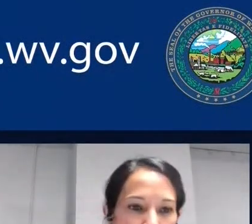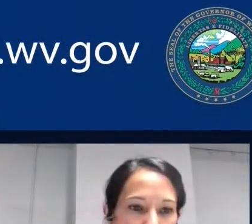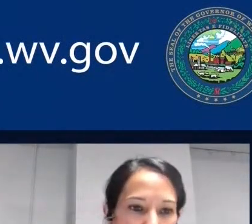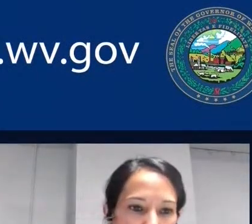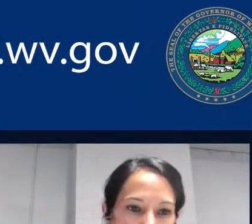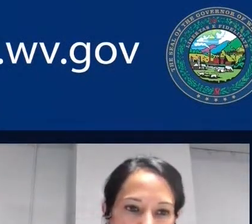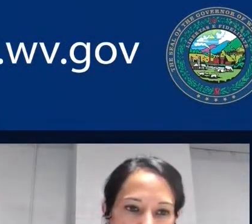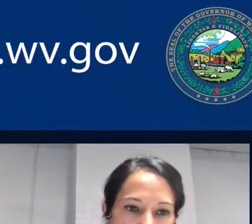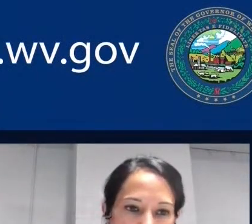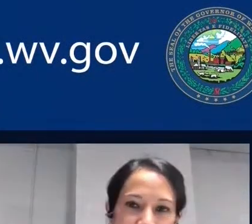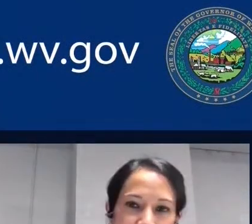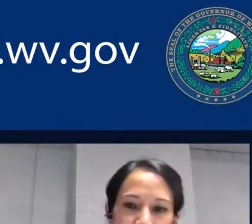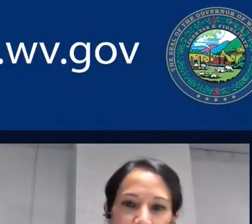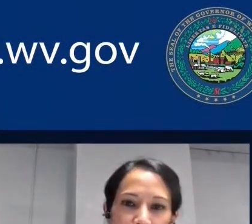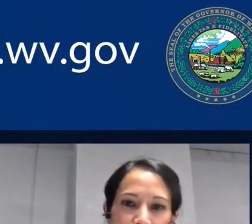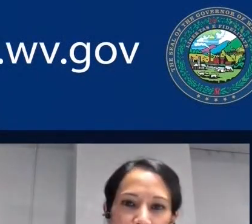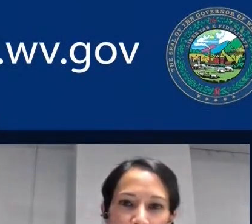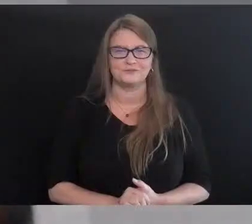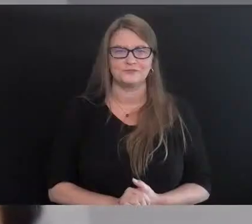Officer.